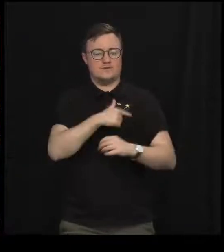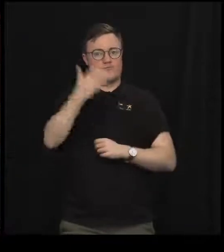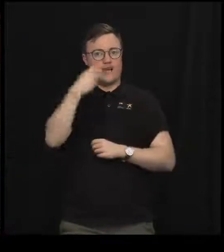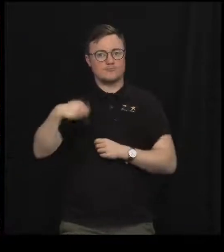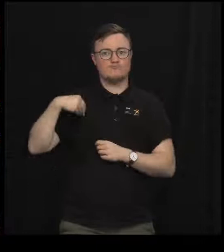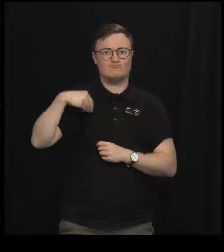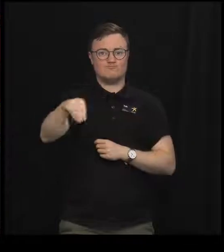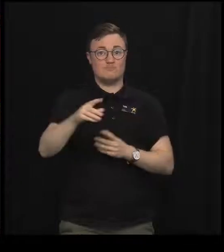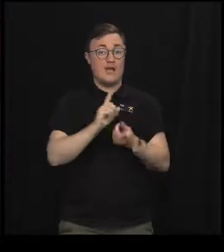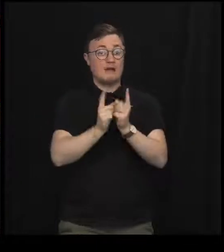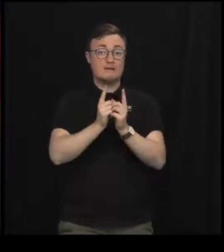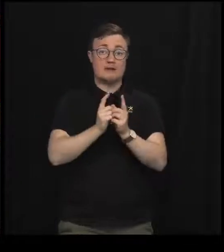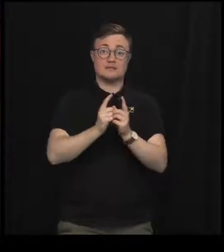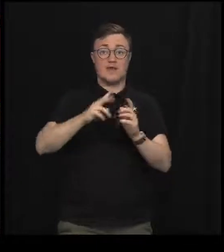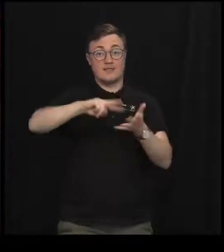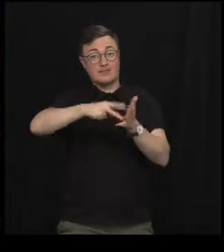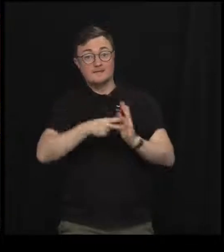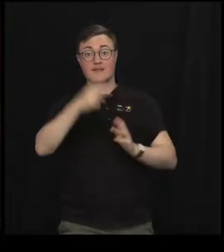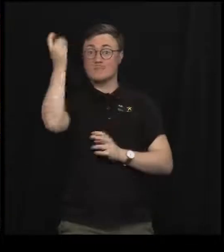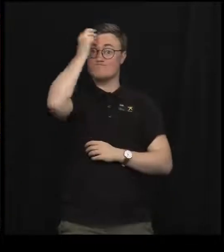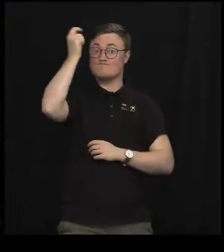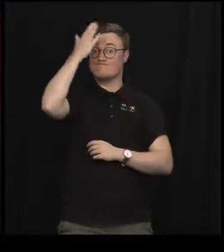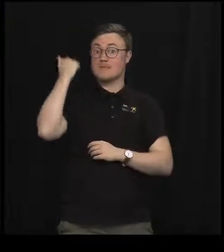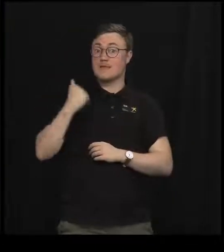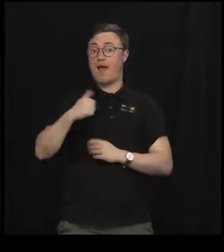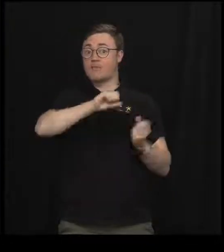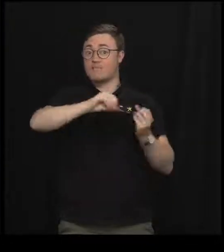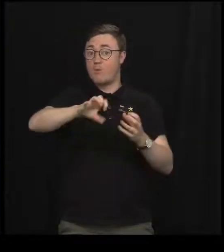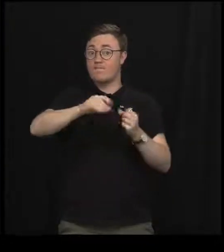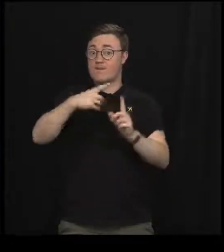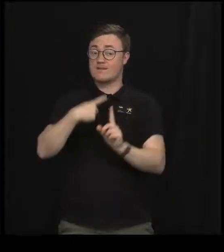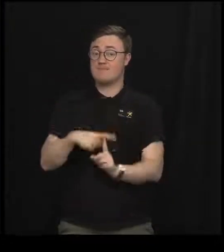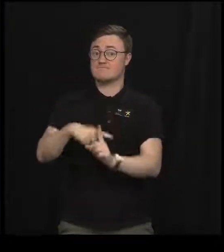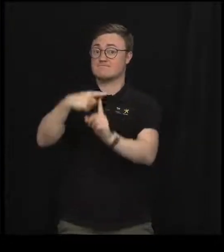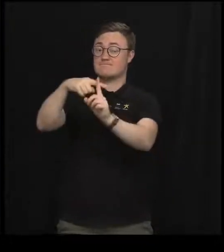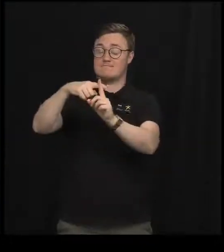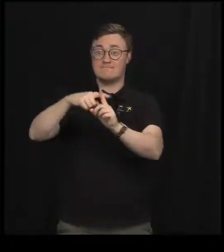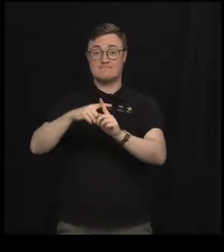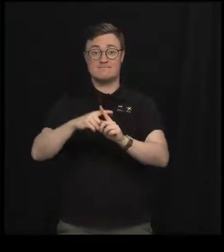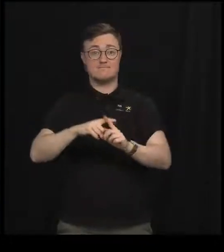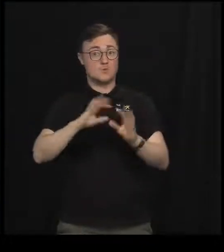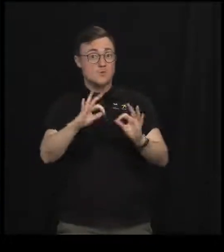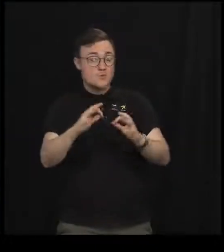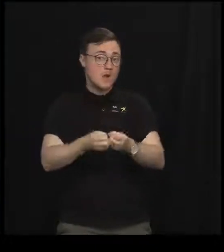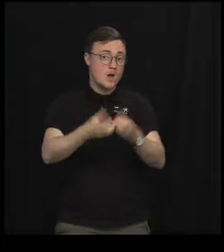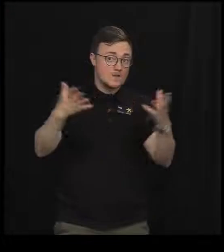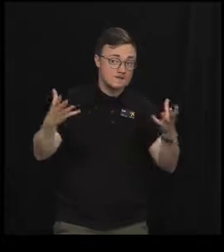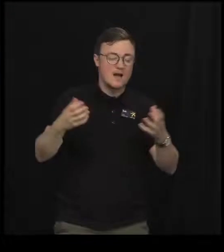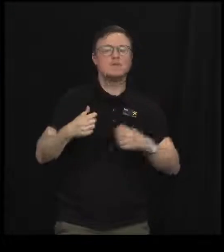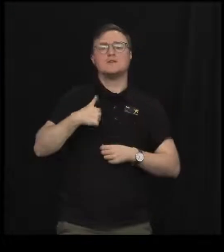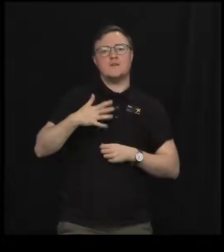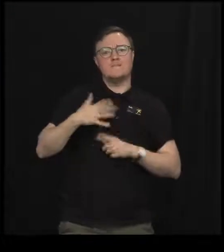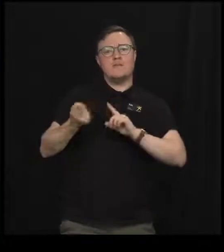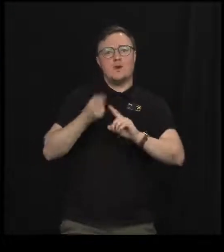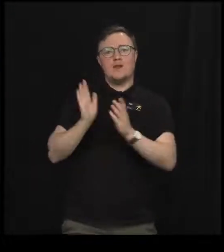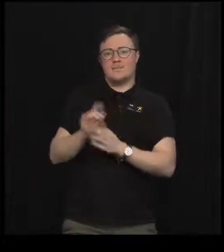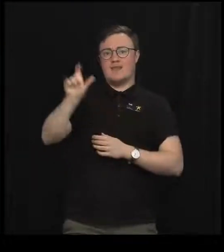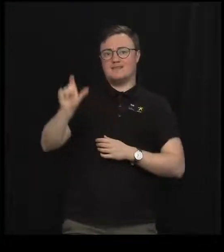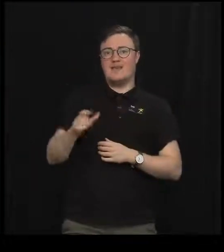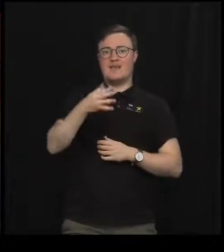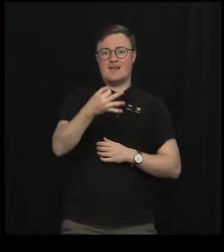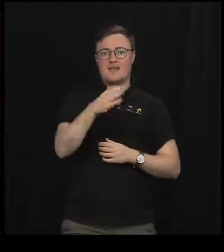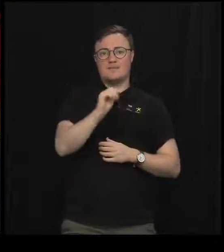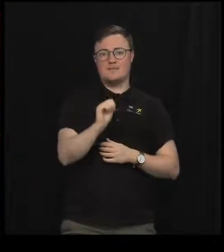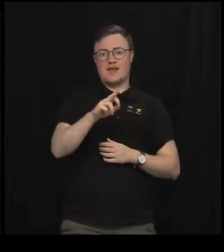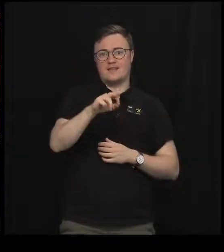innovation help? What can we do in service delivery? And how do we get out of this? So I wanted to start with you, Pernilla. Can you